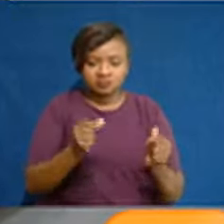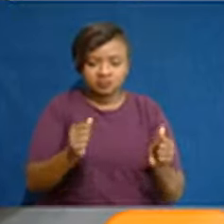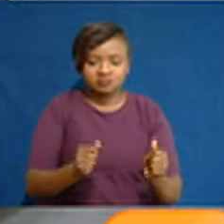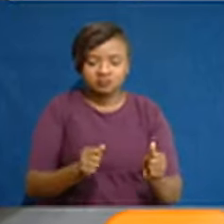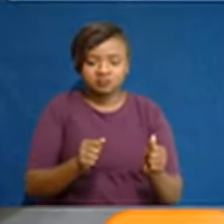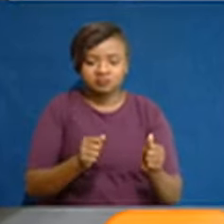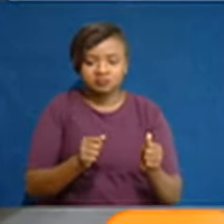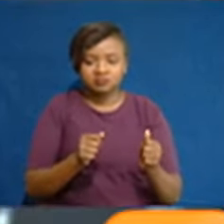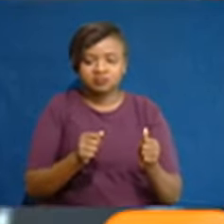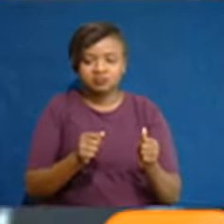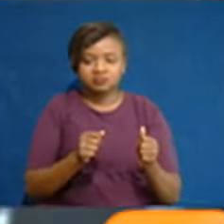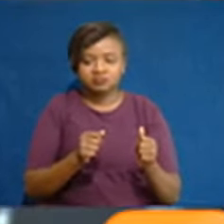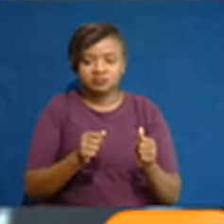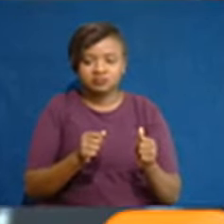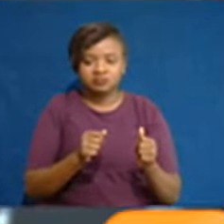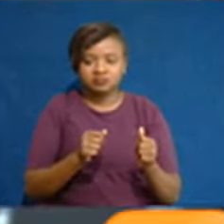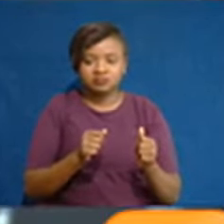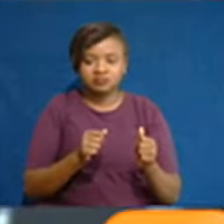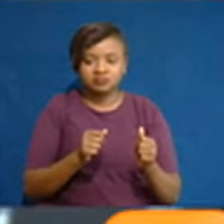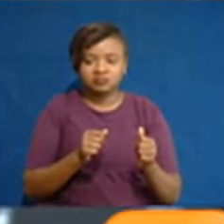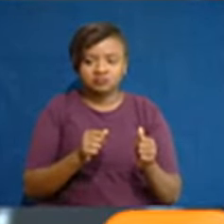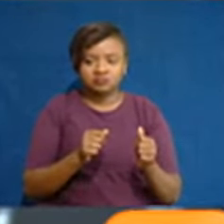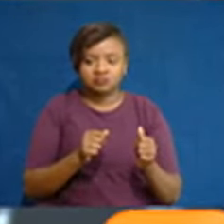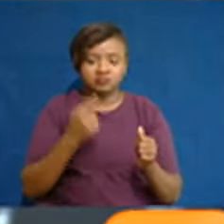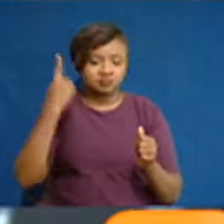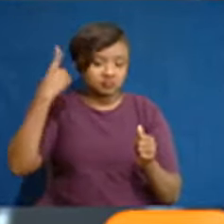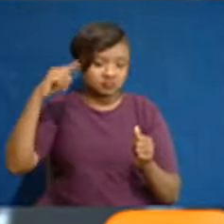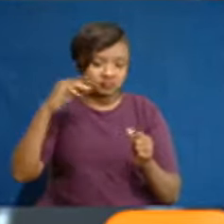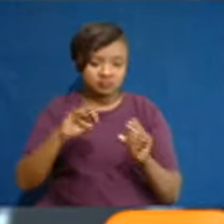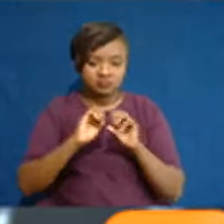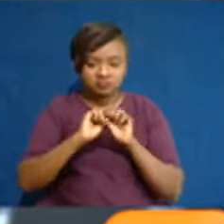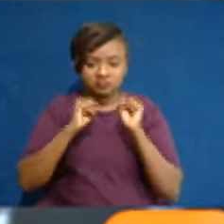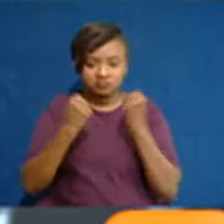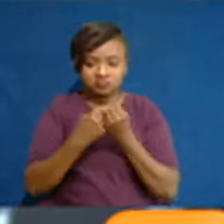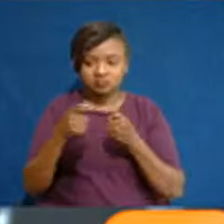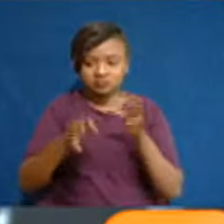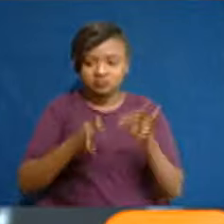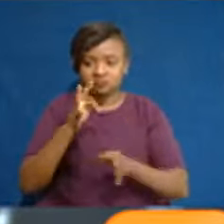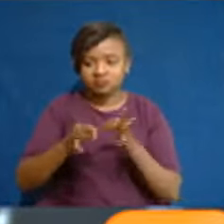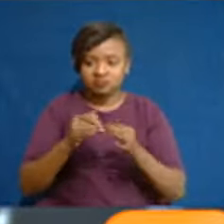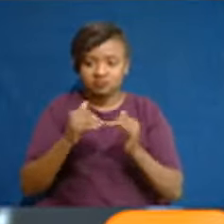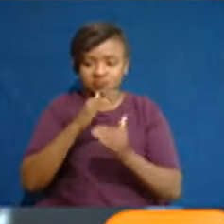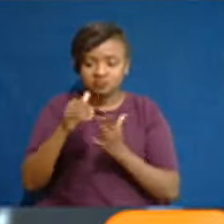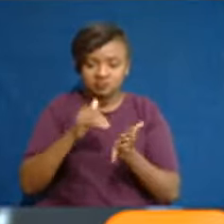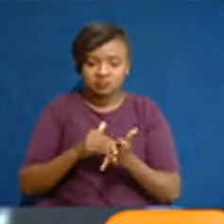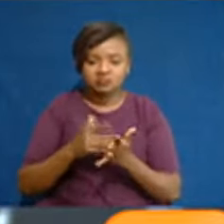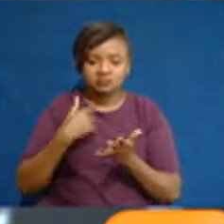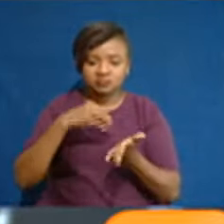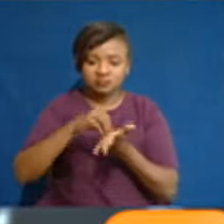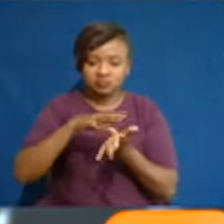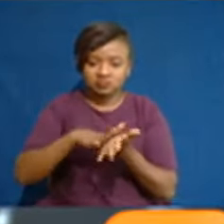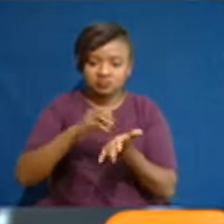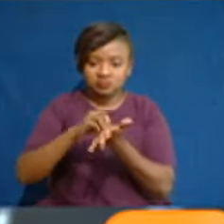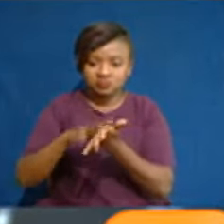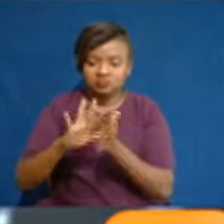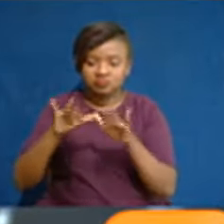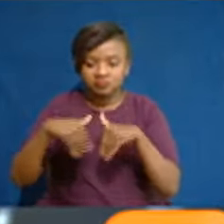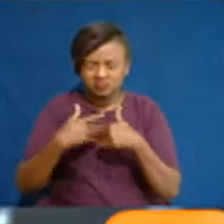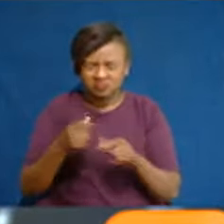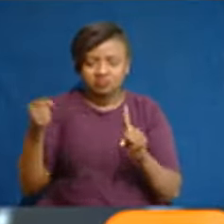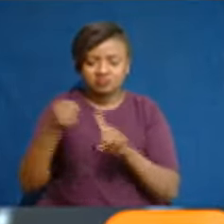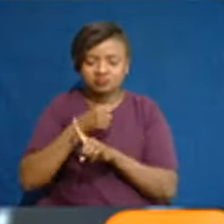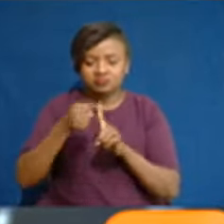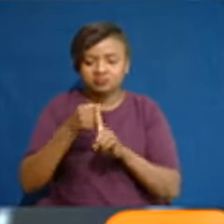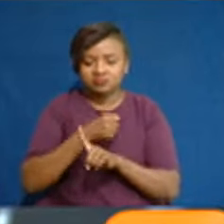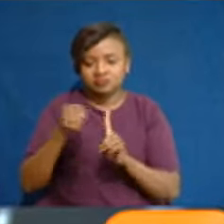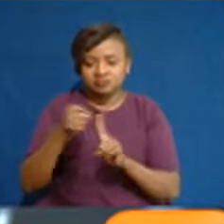But, you know, during that time, even Madare Social Justice Center was very key in documenting, you know, how many lives, you know, how violent the